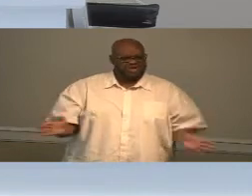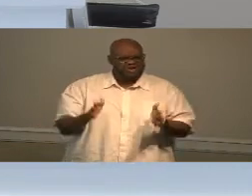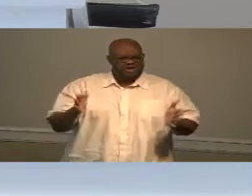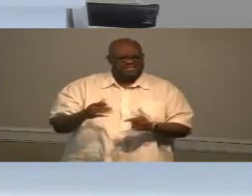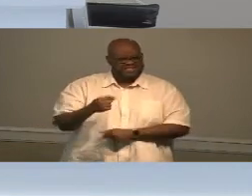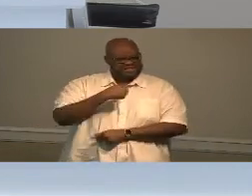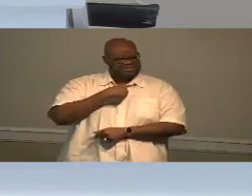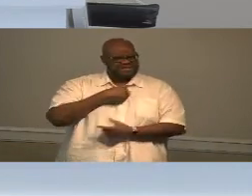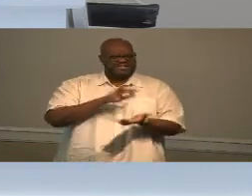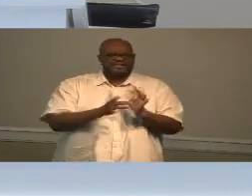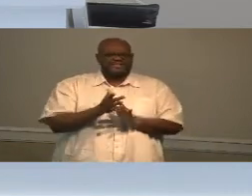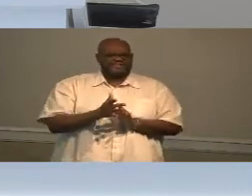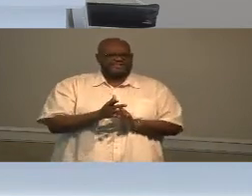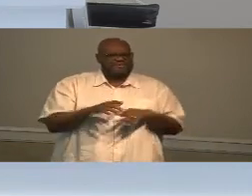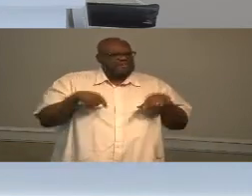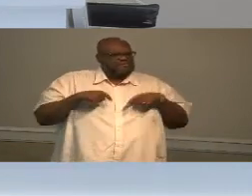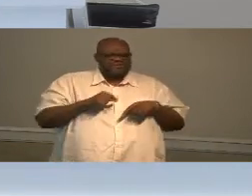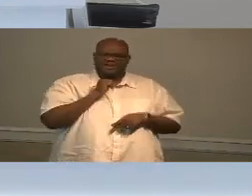Be not afraid.